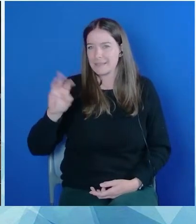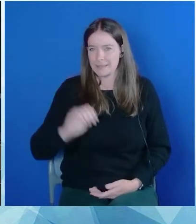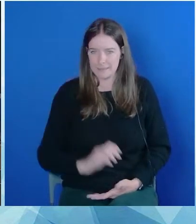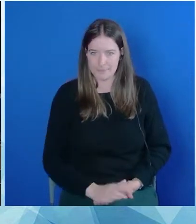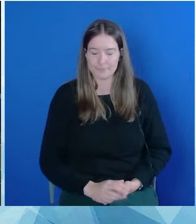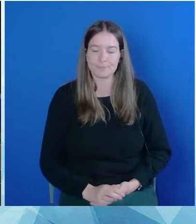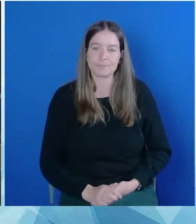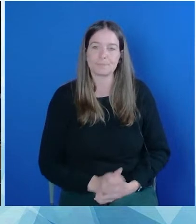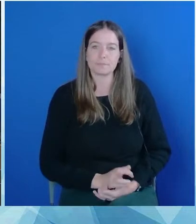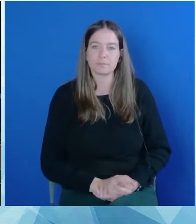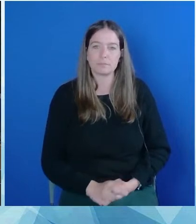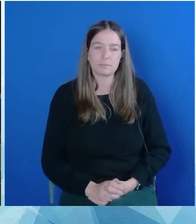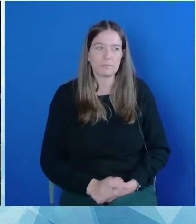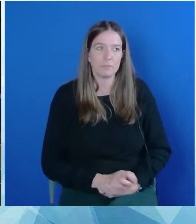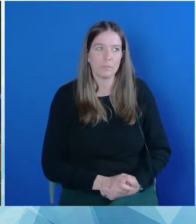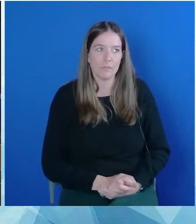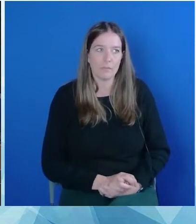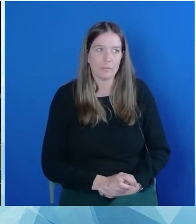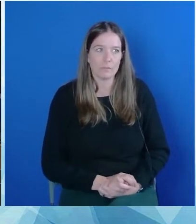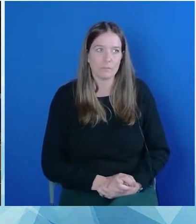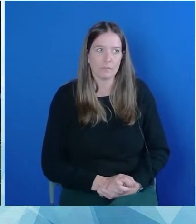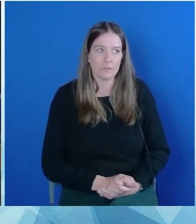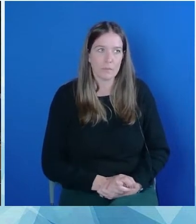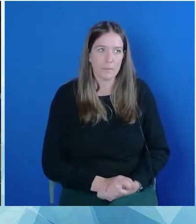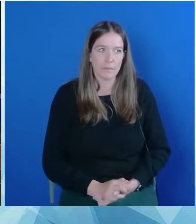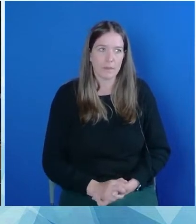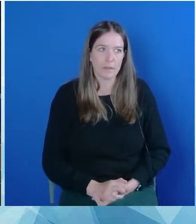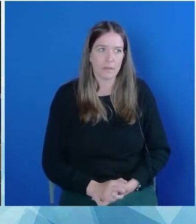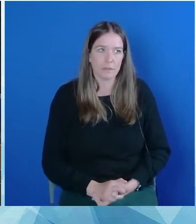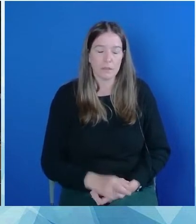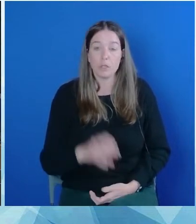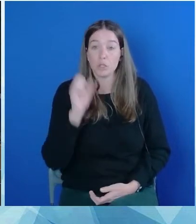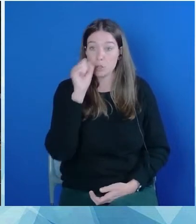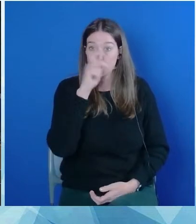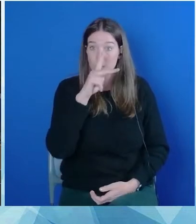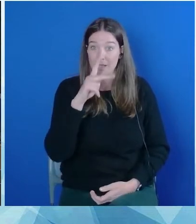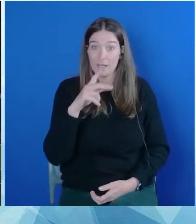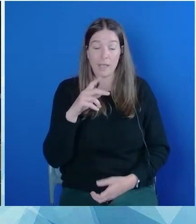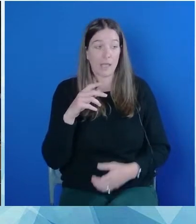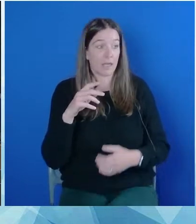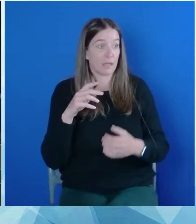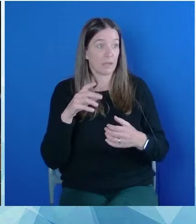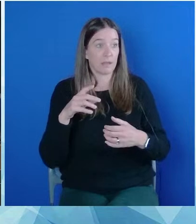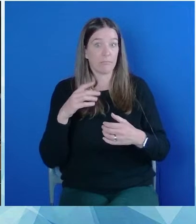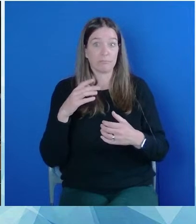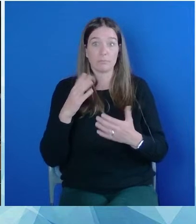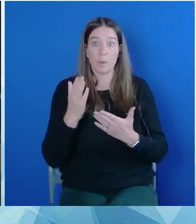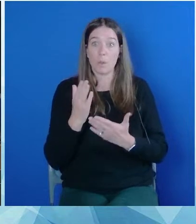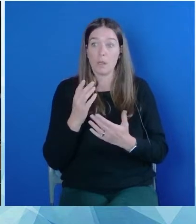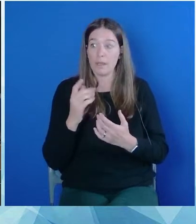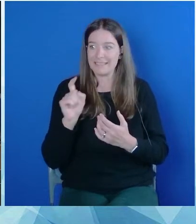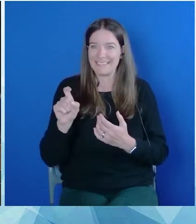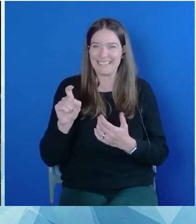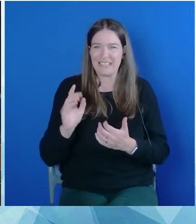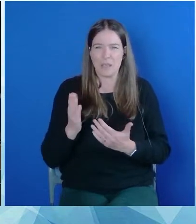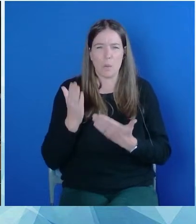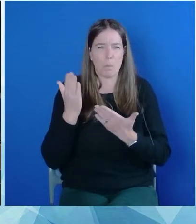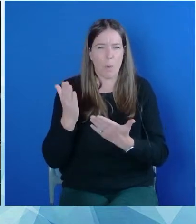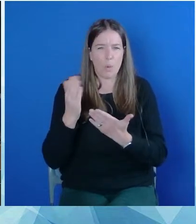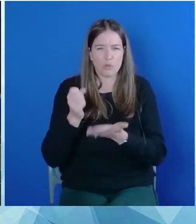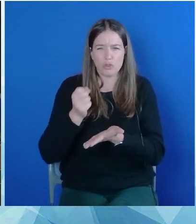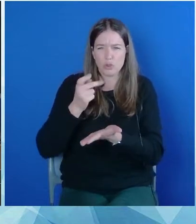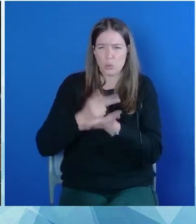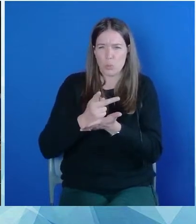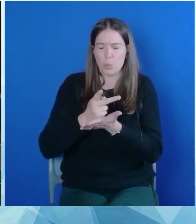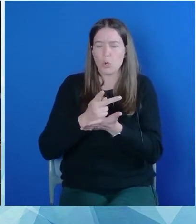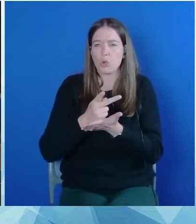Okay. So then, do I have a motion to approve the consent